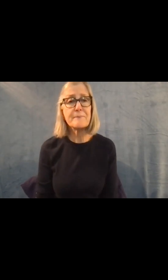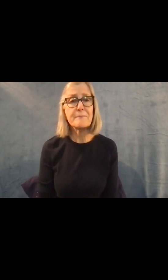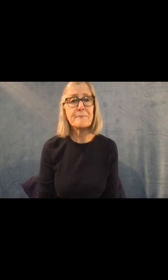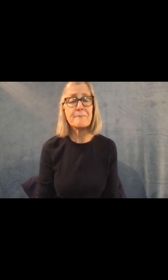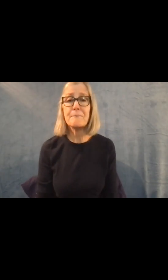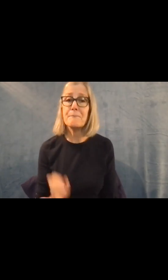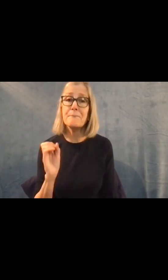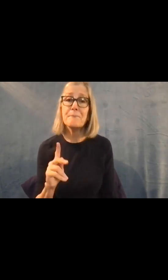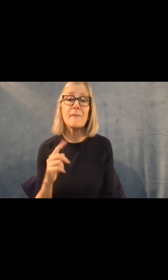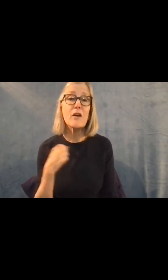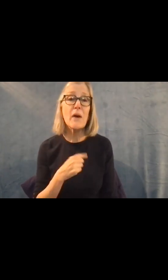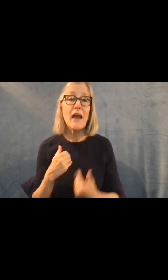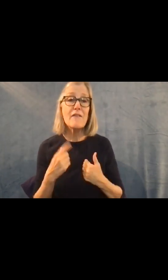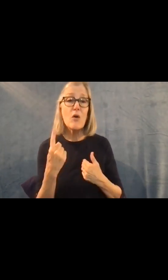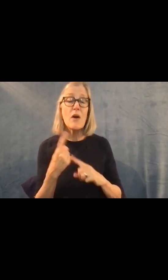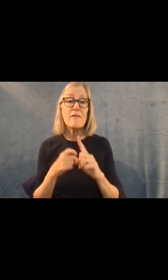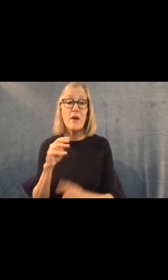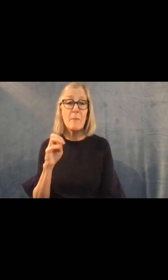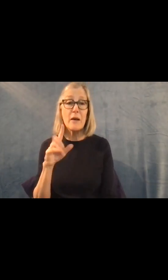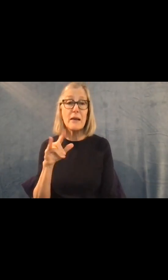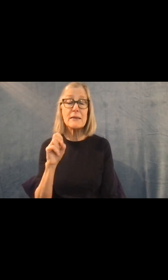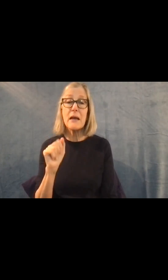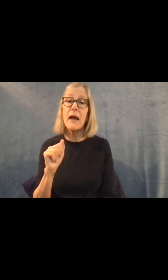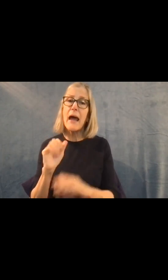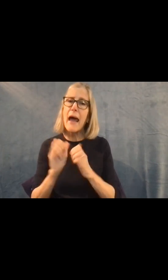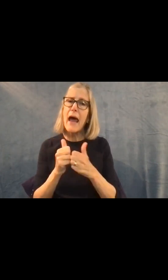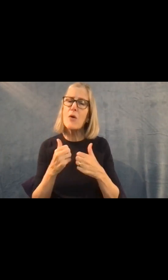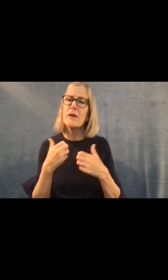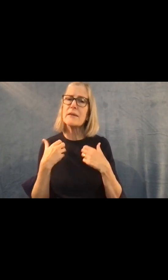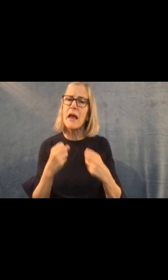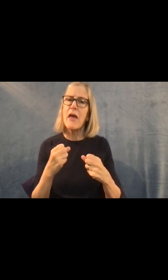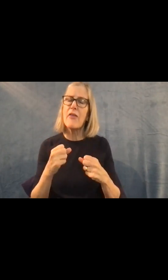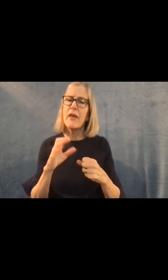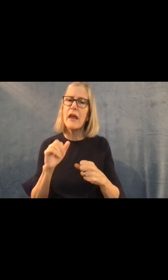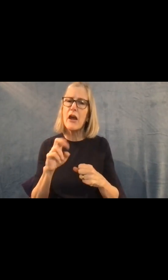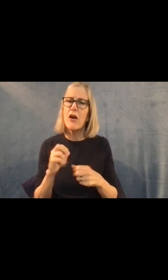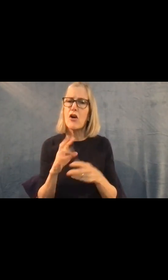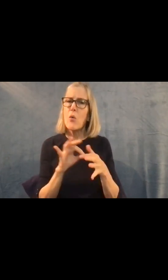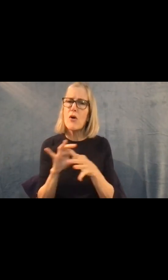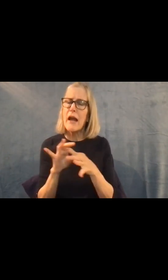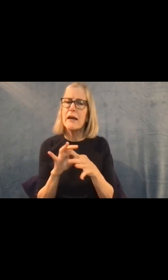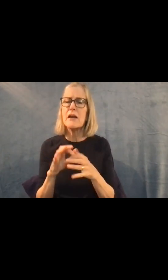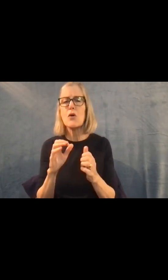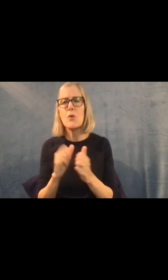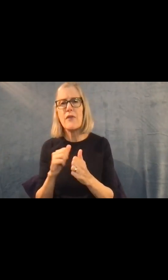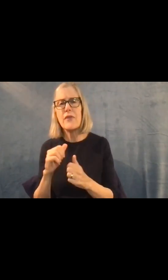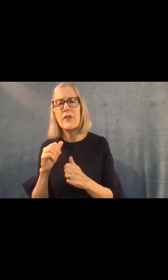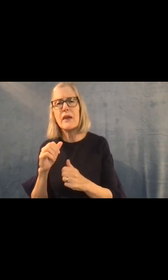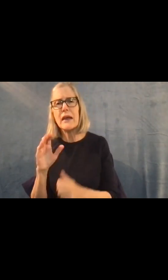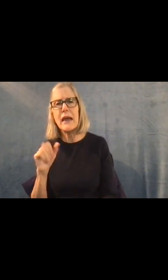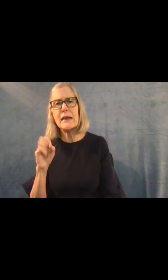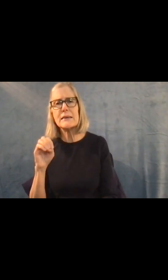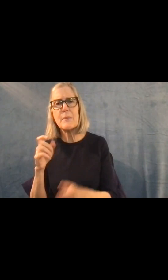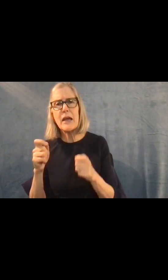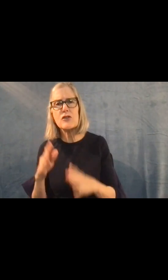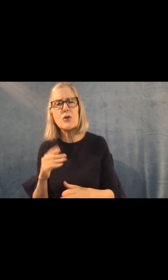Okay, we've got one from Melissa. How is care coordinated with the health plan or provider organization's case manager? Does anybody want to respond